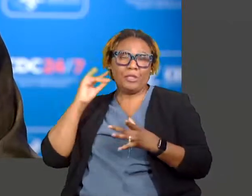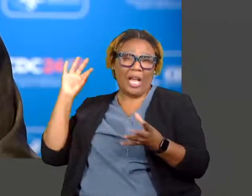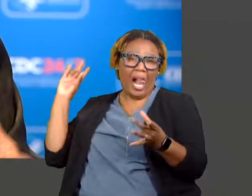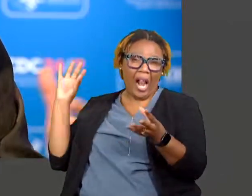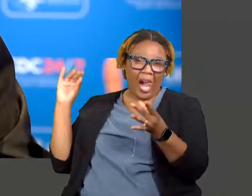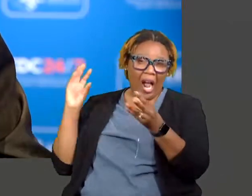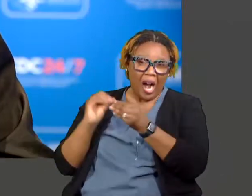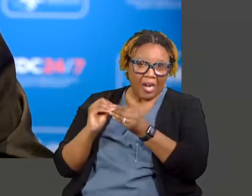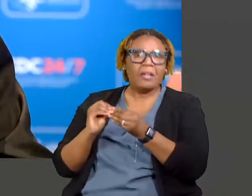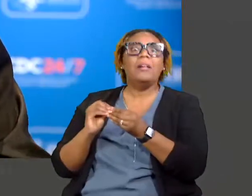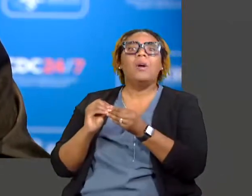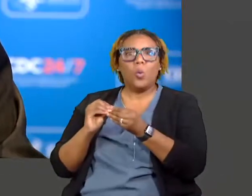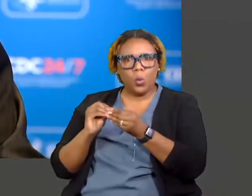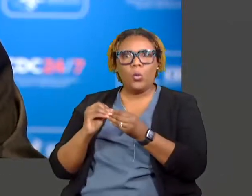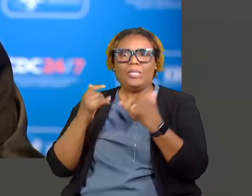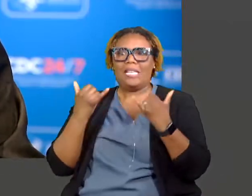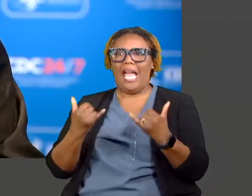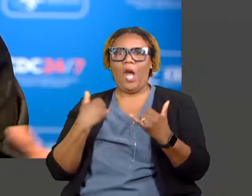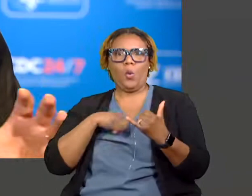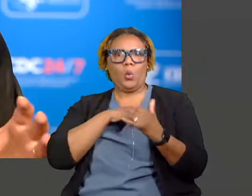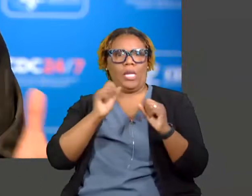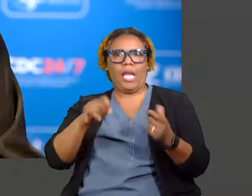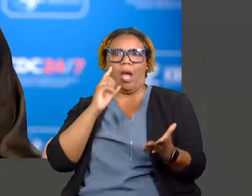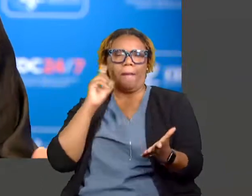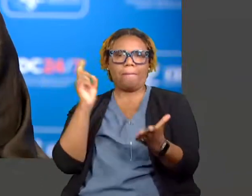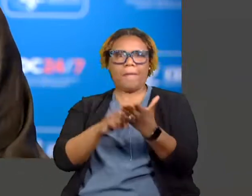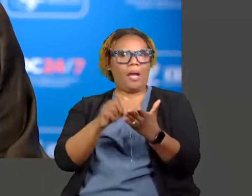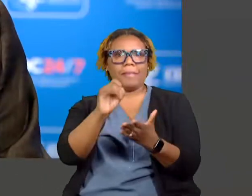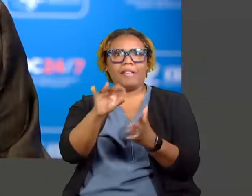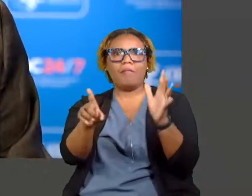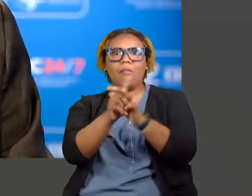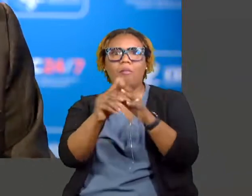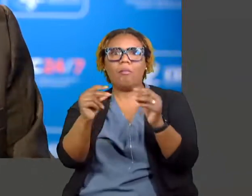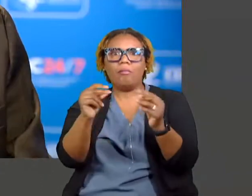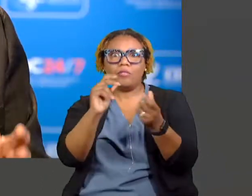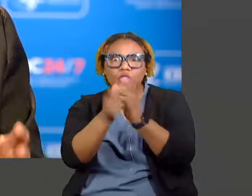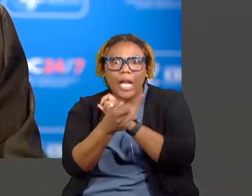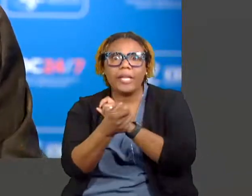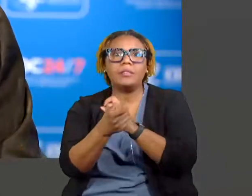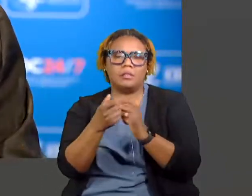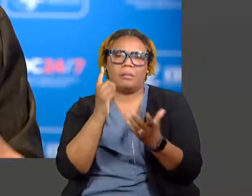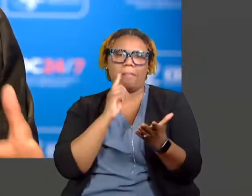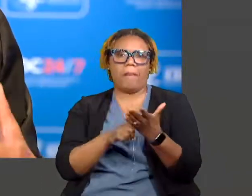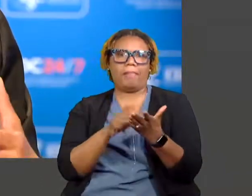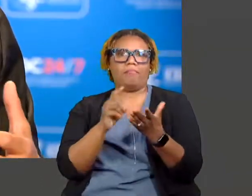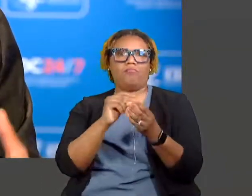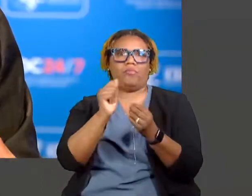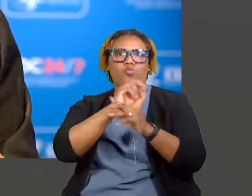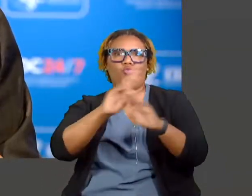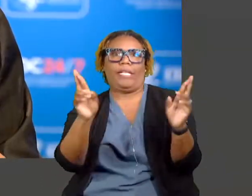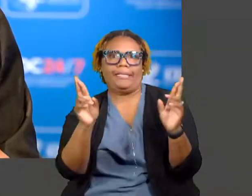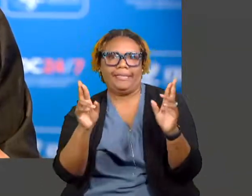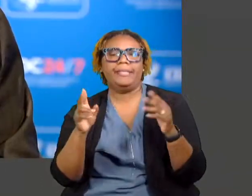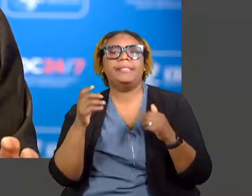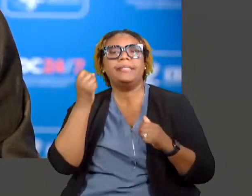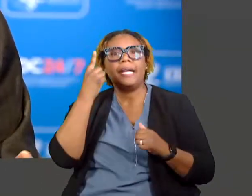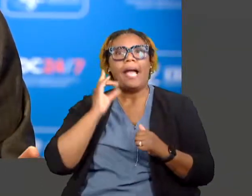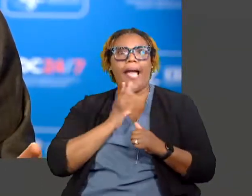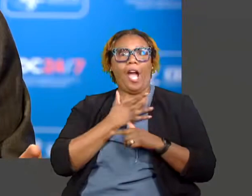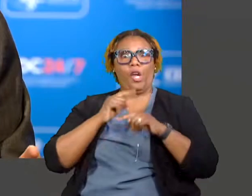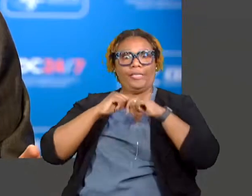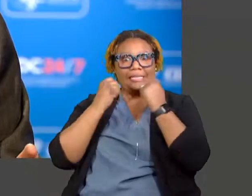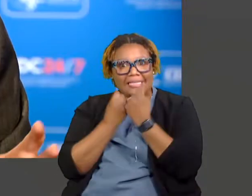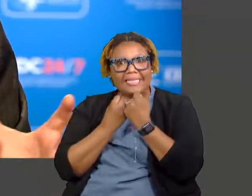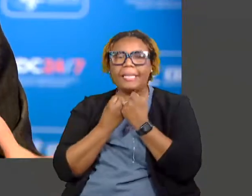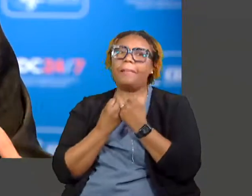us in a position to spot changes. So let's talk about what those are. Our teams are constantly monitoring to see